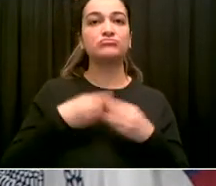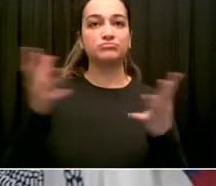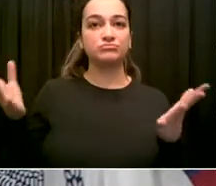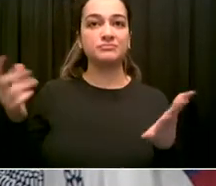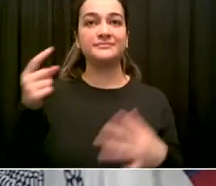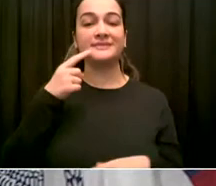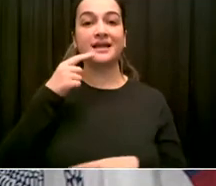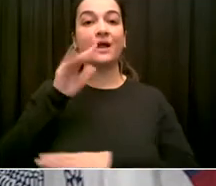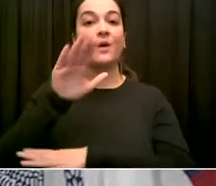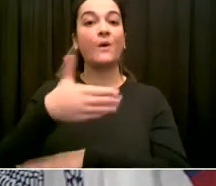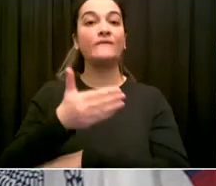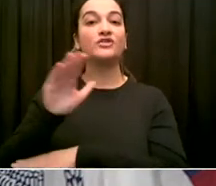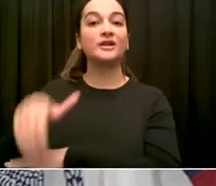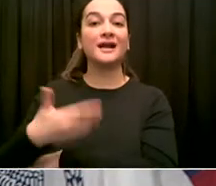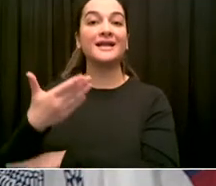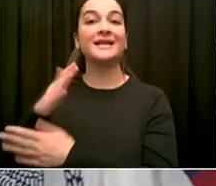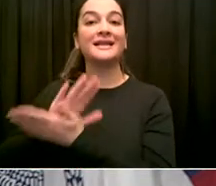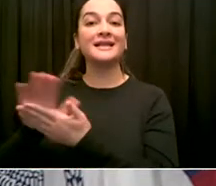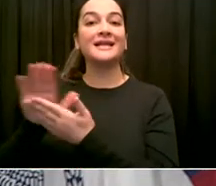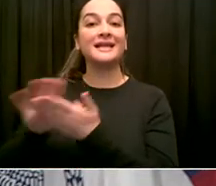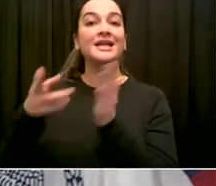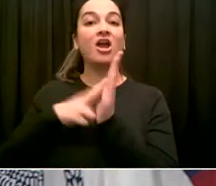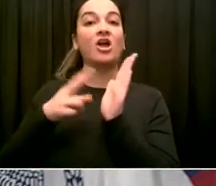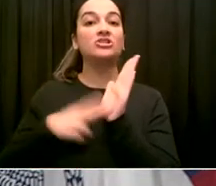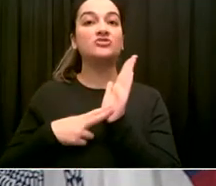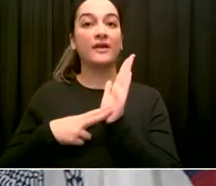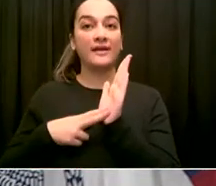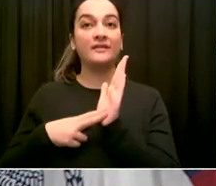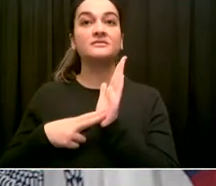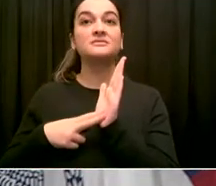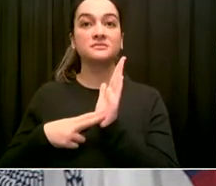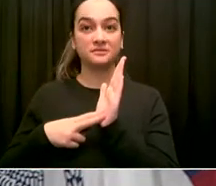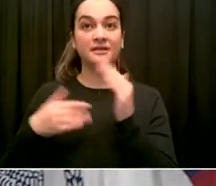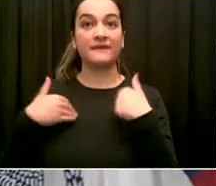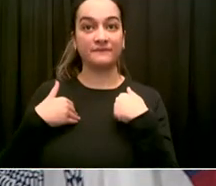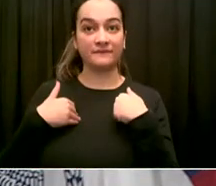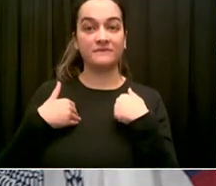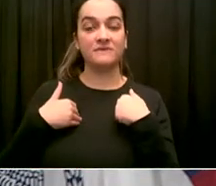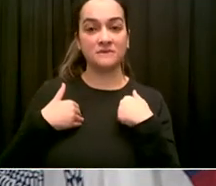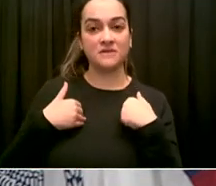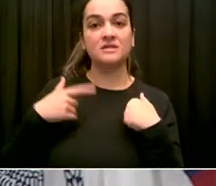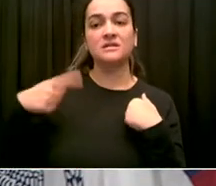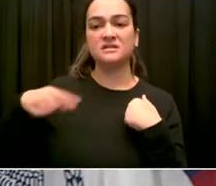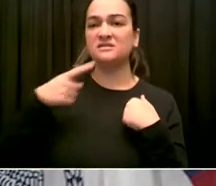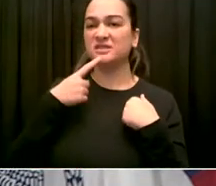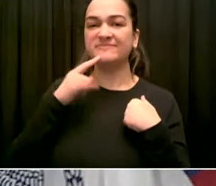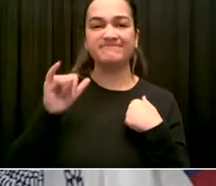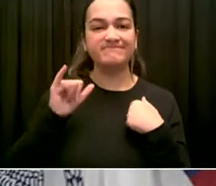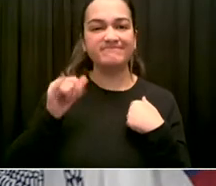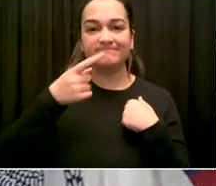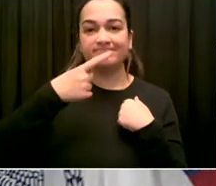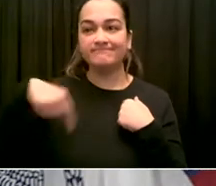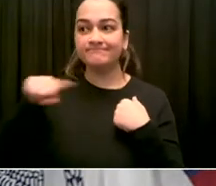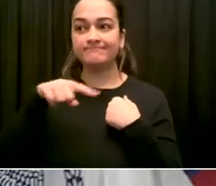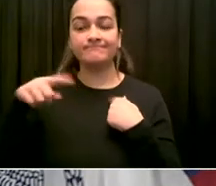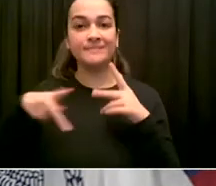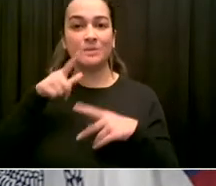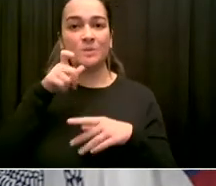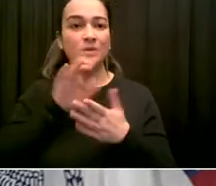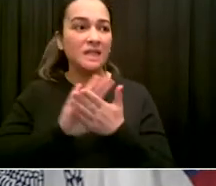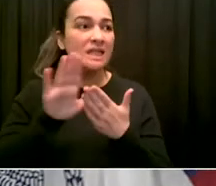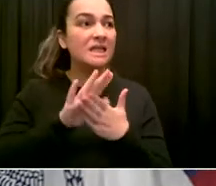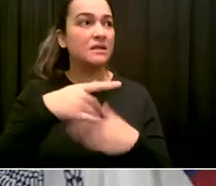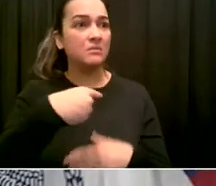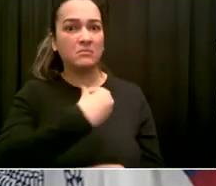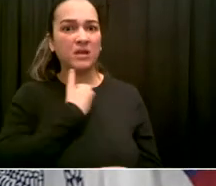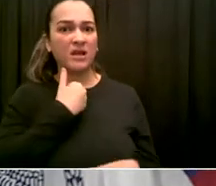there was a report that they are not being paid prevailing wages and they're not having benefits the same way a union contractor would with the MTA. So,